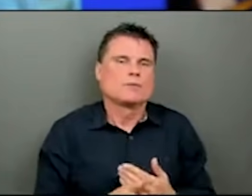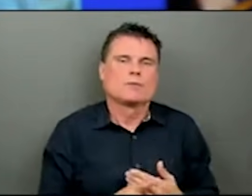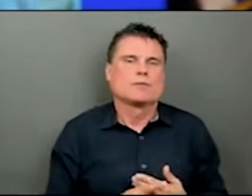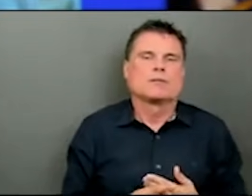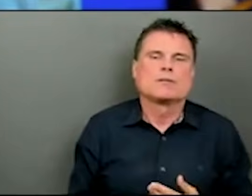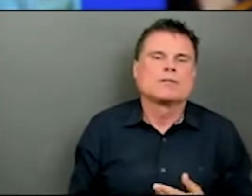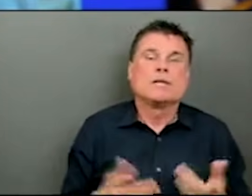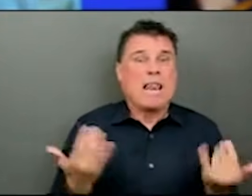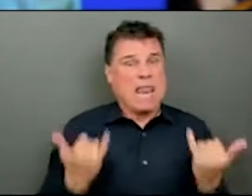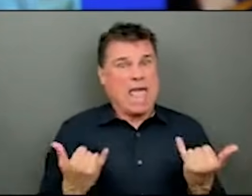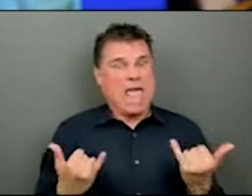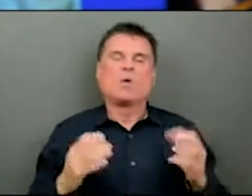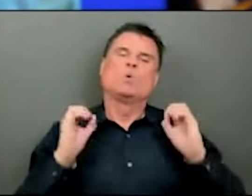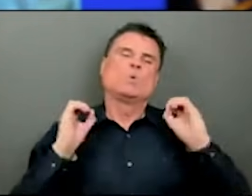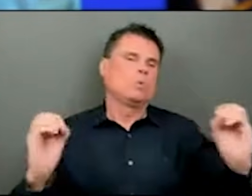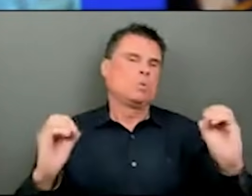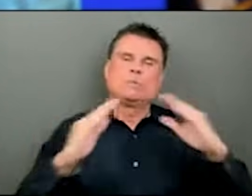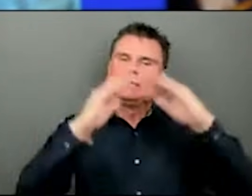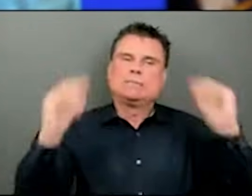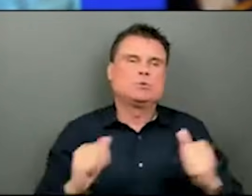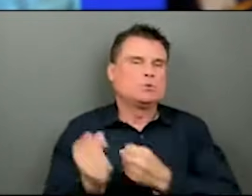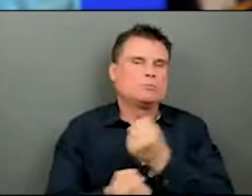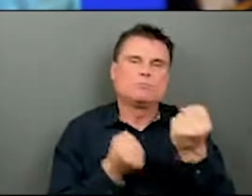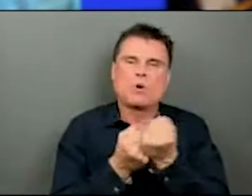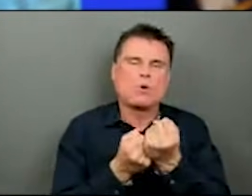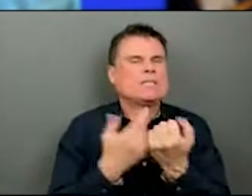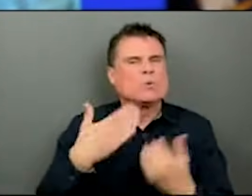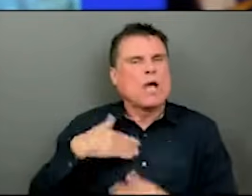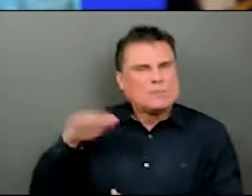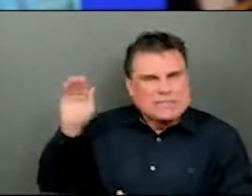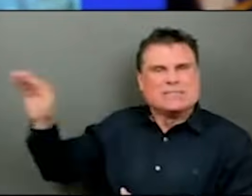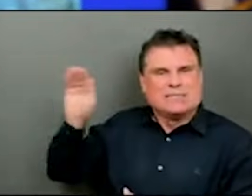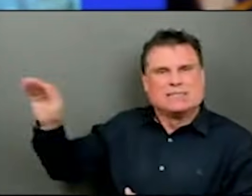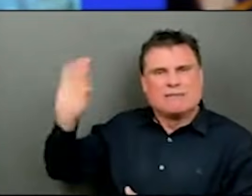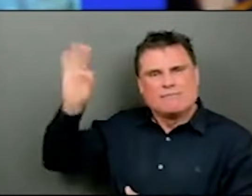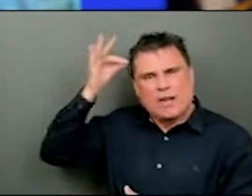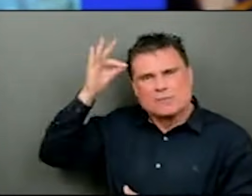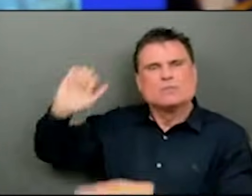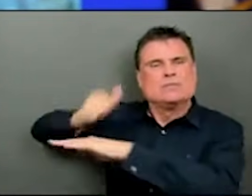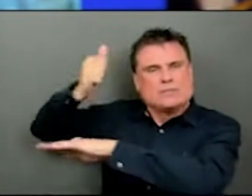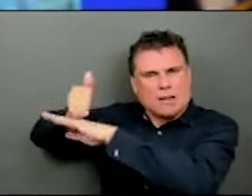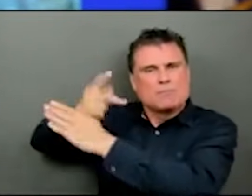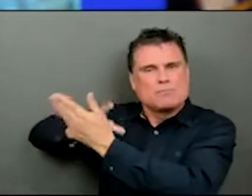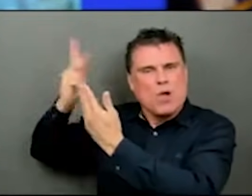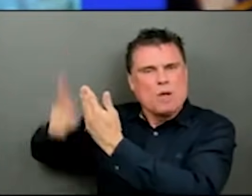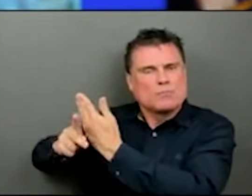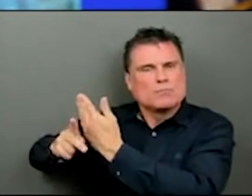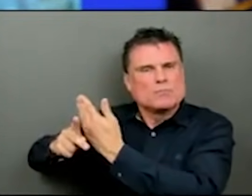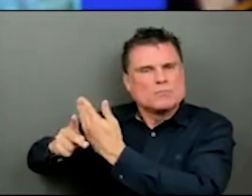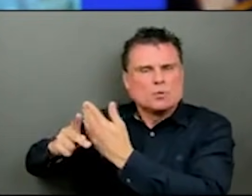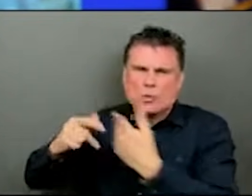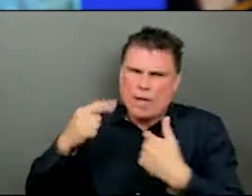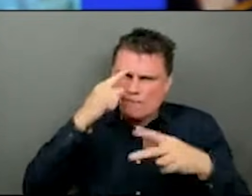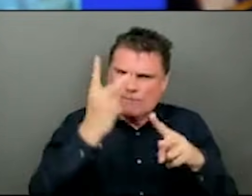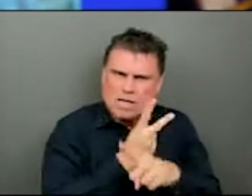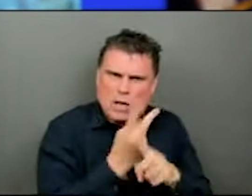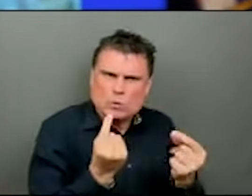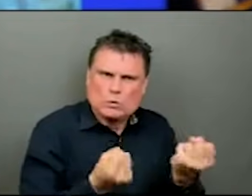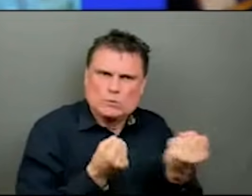national program. And that's why we're going to have to take a few more days to figure this out. Lisa Houston, News 1130.